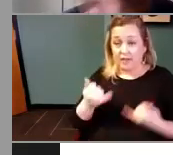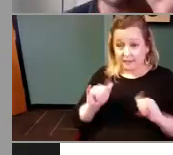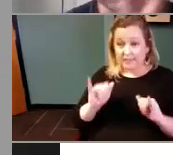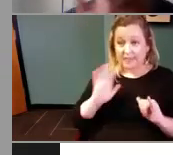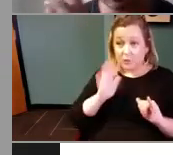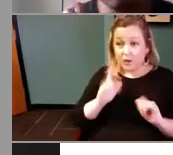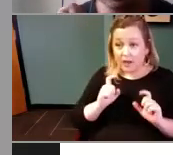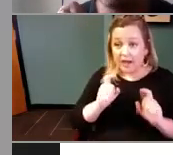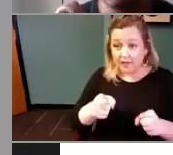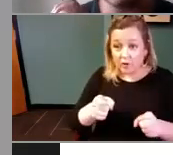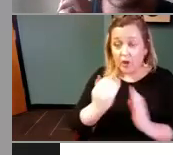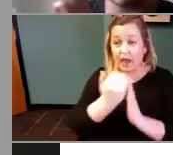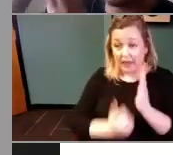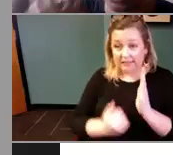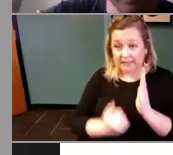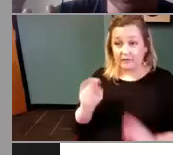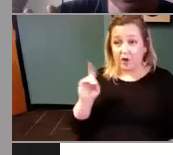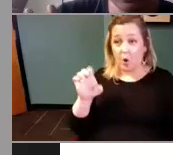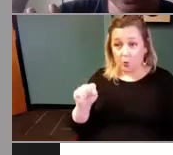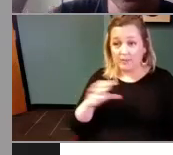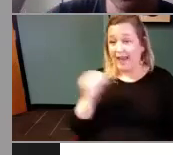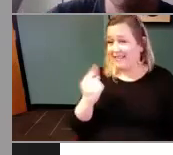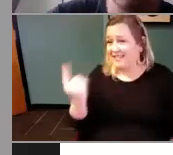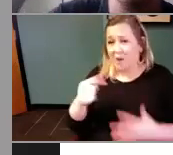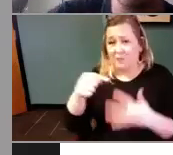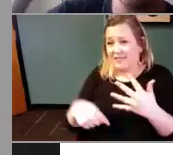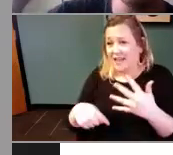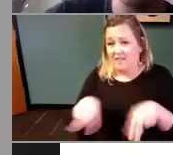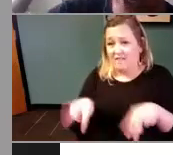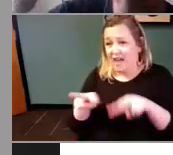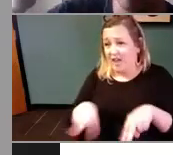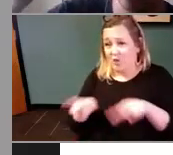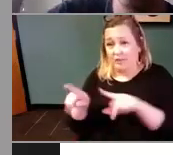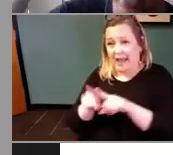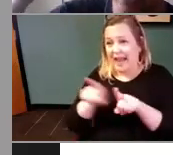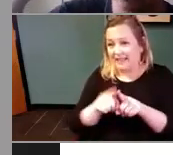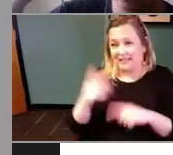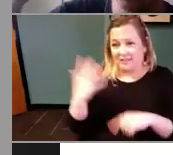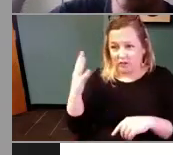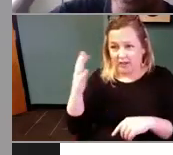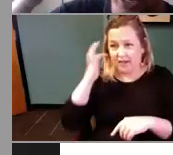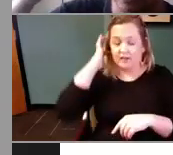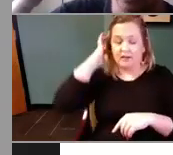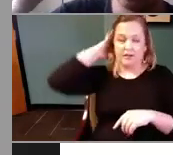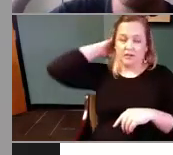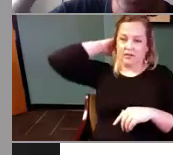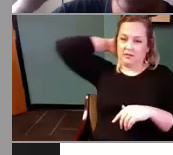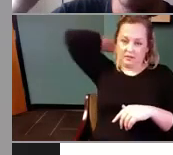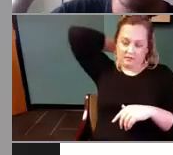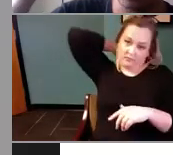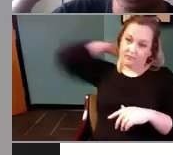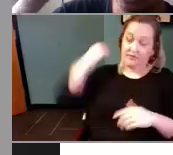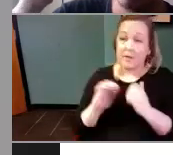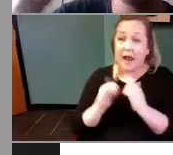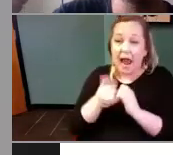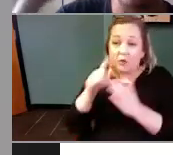of nodes and some set of post values as a tree, right? But in order to check for a cyclicity of a graph, you